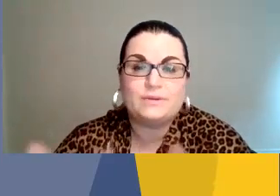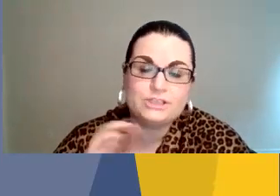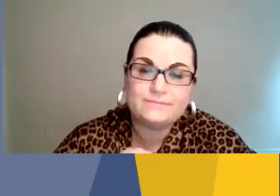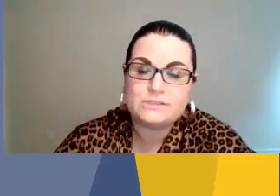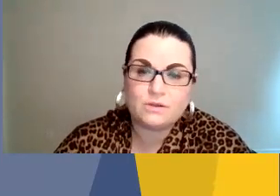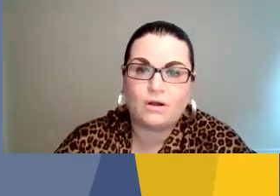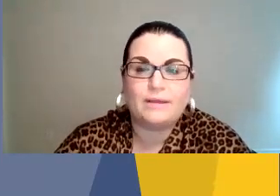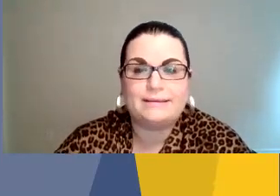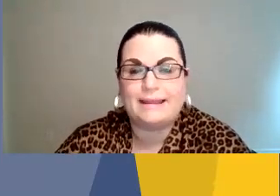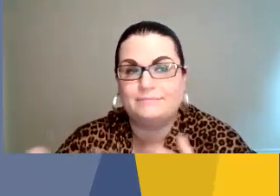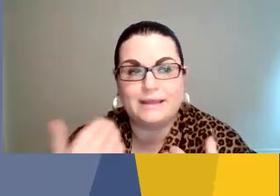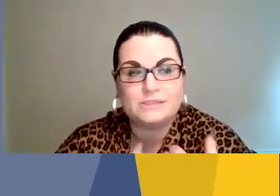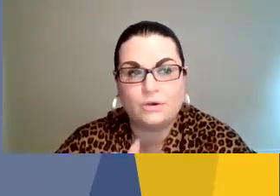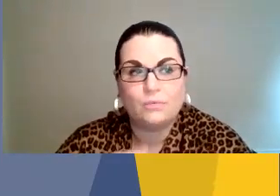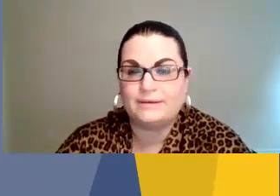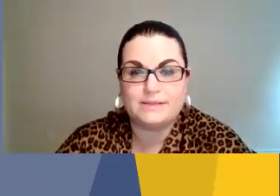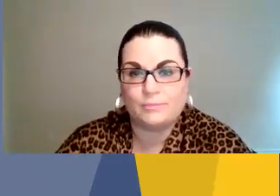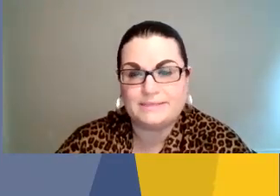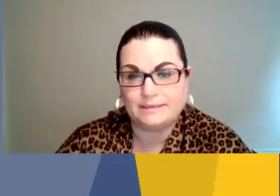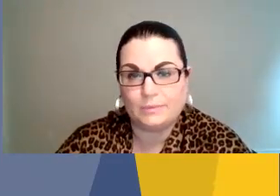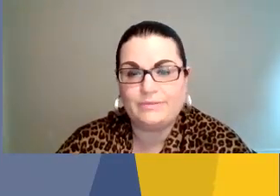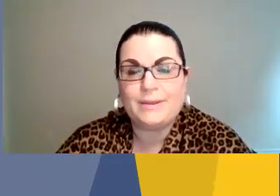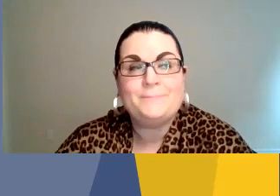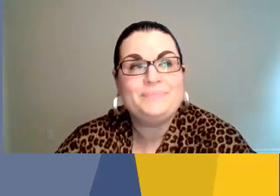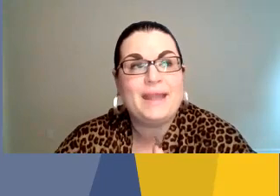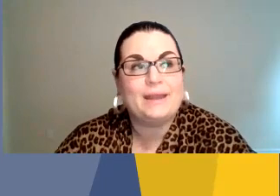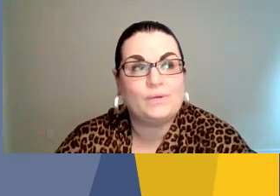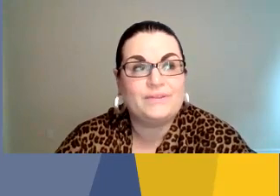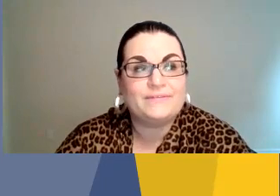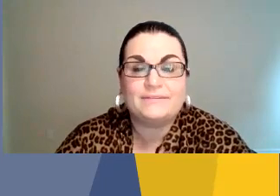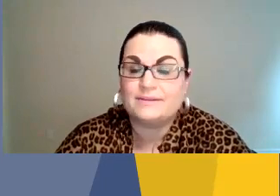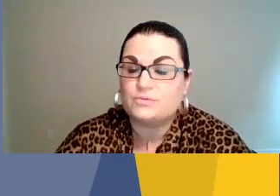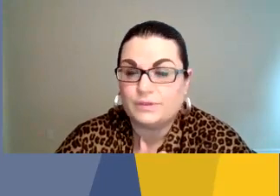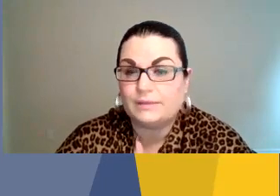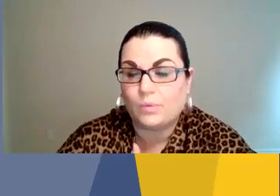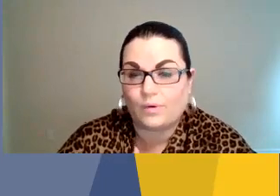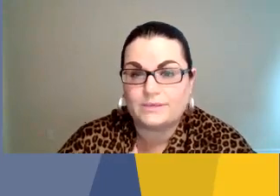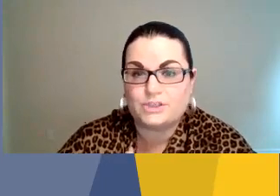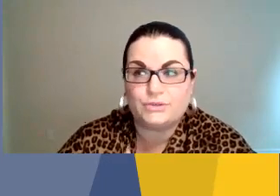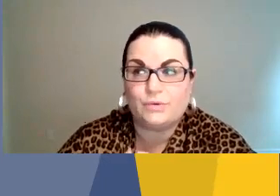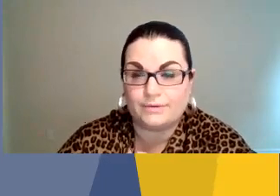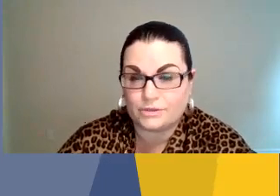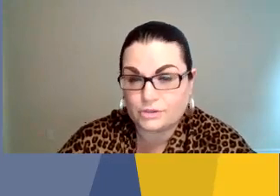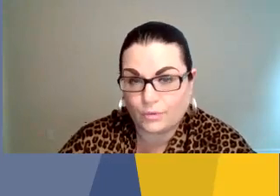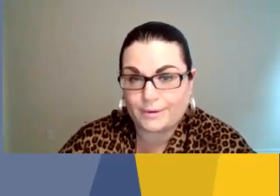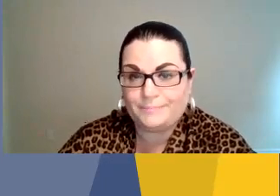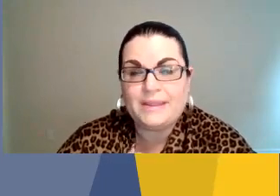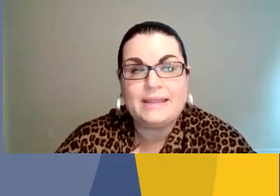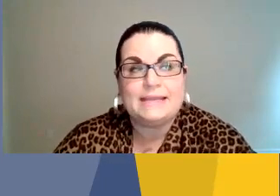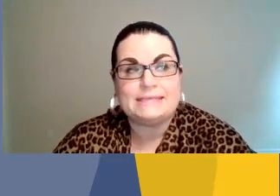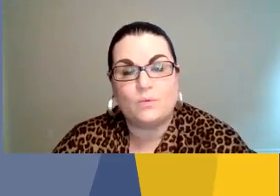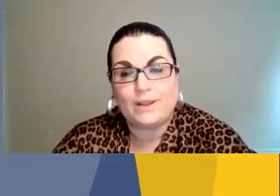us a call and let us know what it is that you may be dealing with. And one thing that I think is really important to